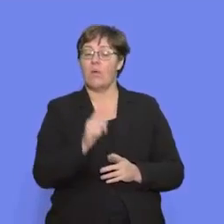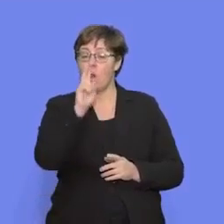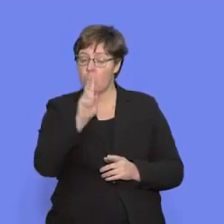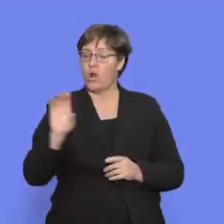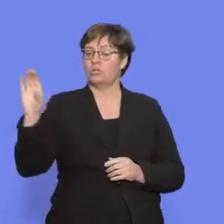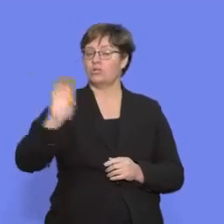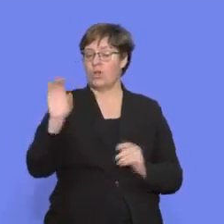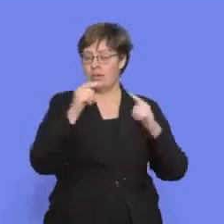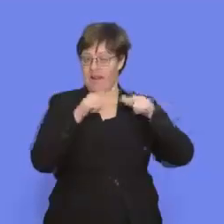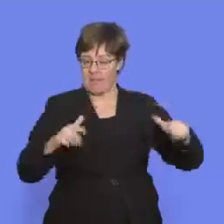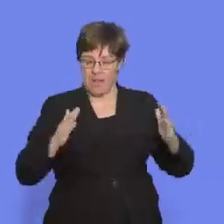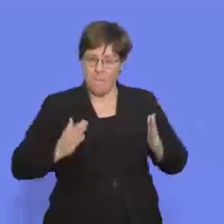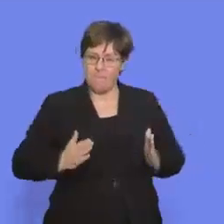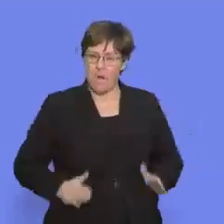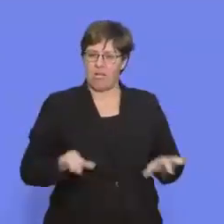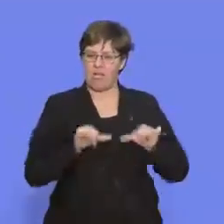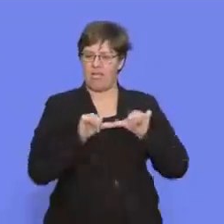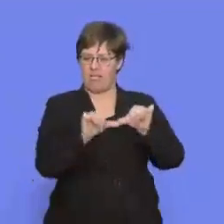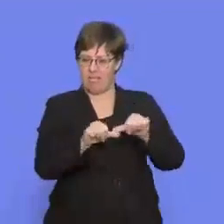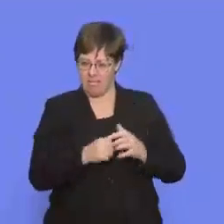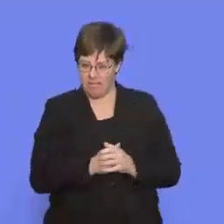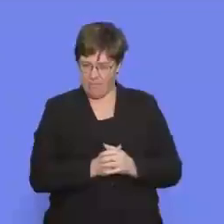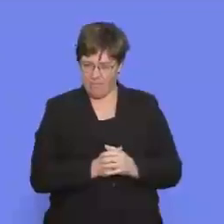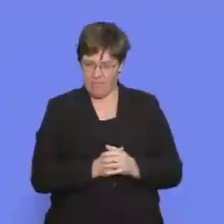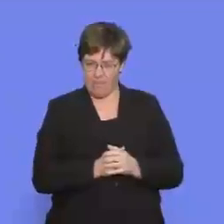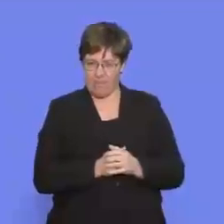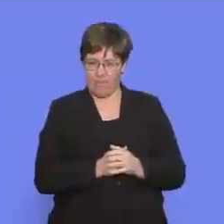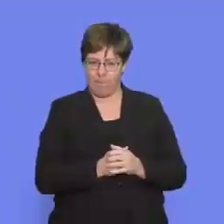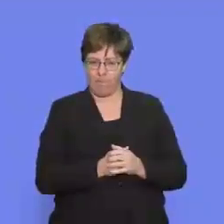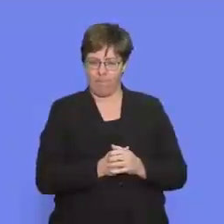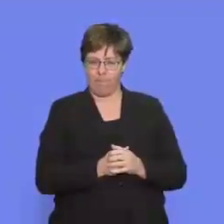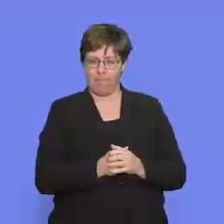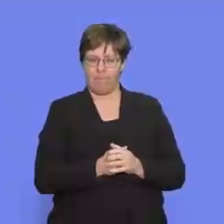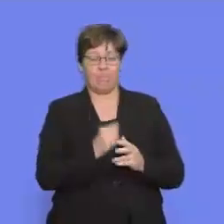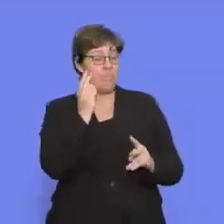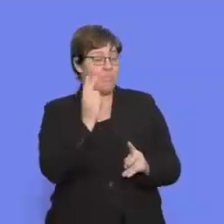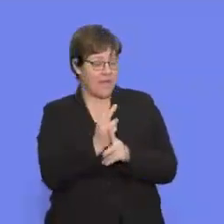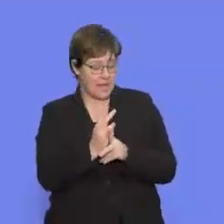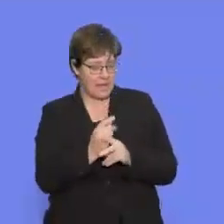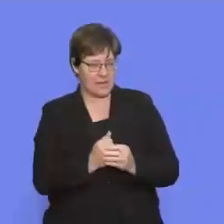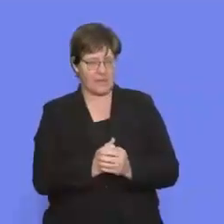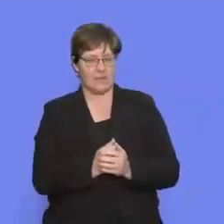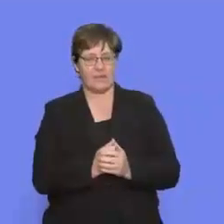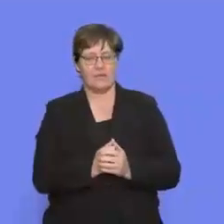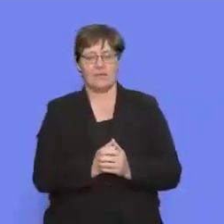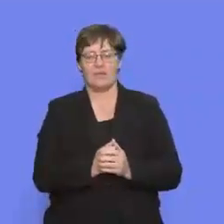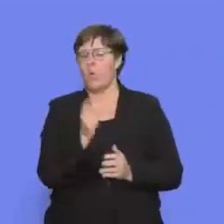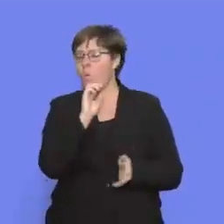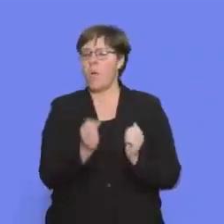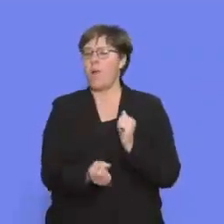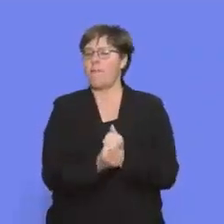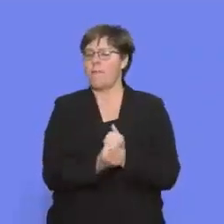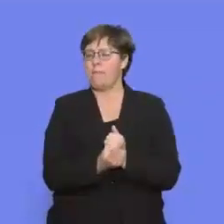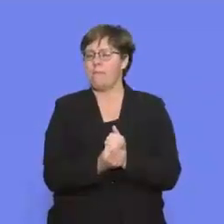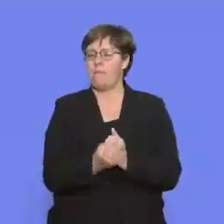the salt. Then again, we're looking at what happens when the salt in the blood